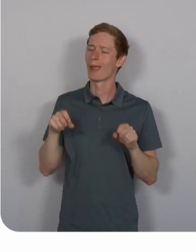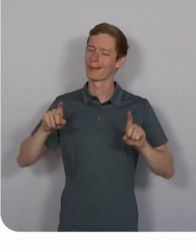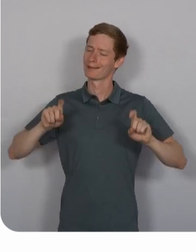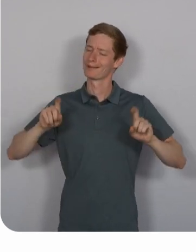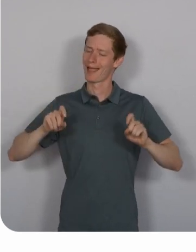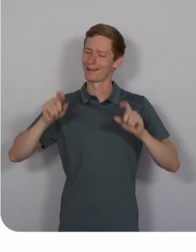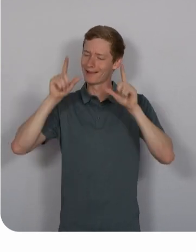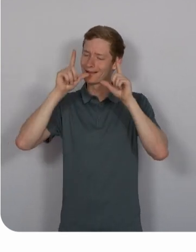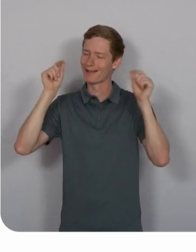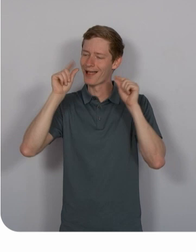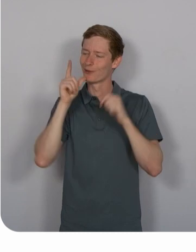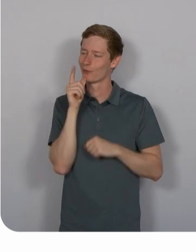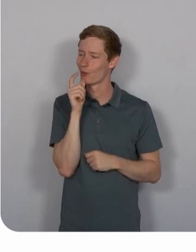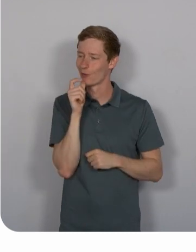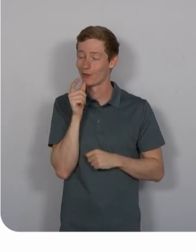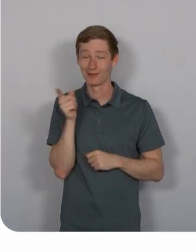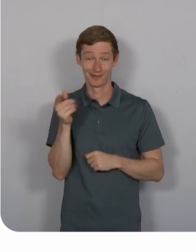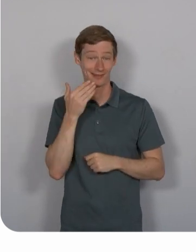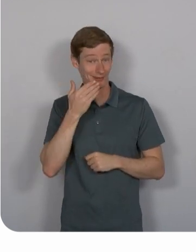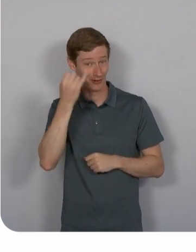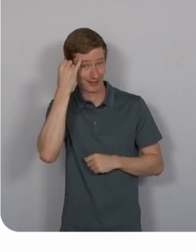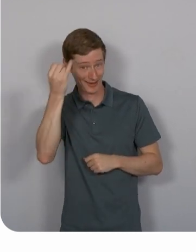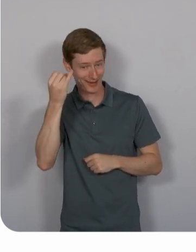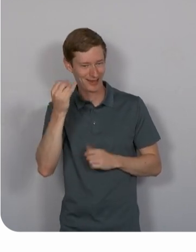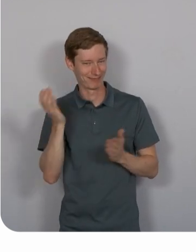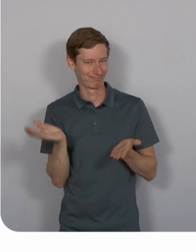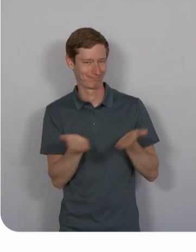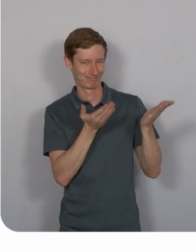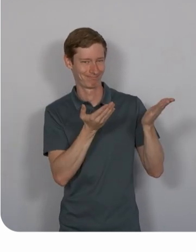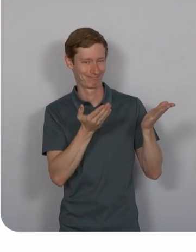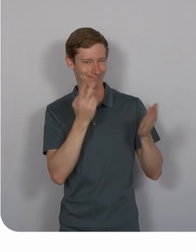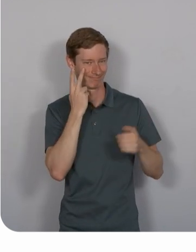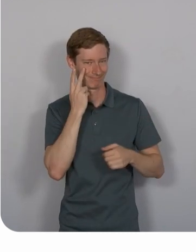drive? And I think he had a good idea, so let's go check this out.